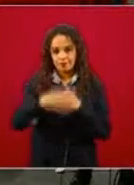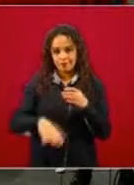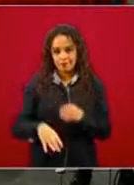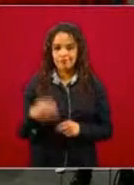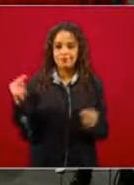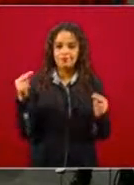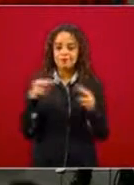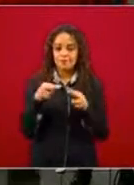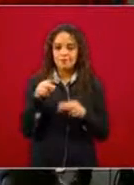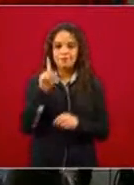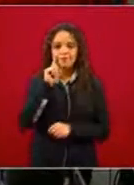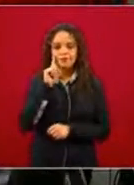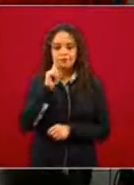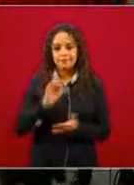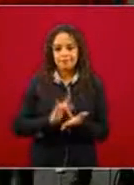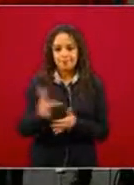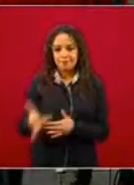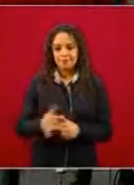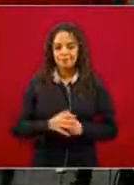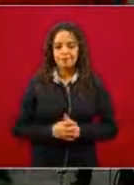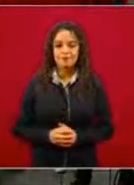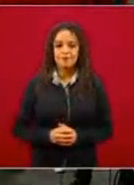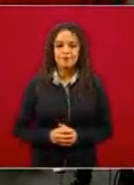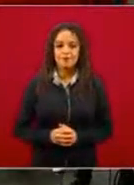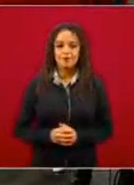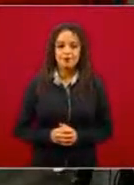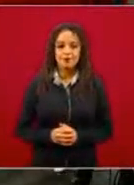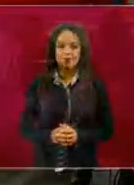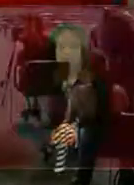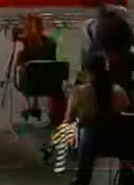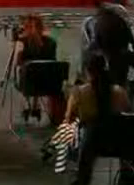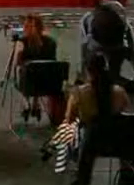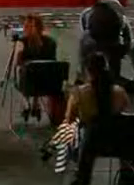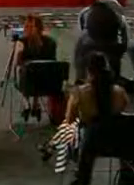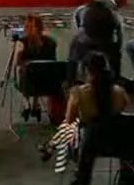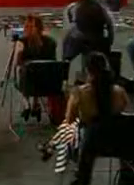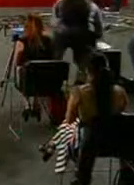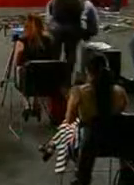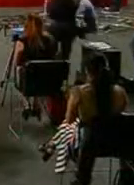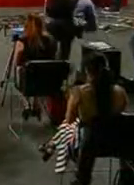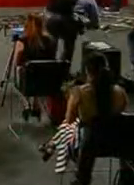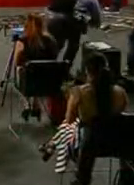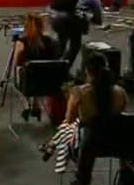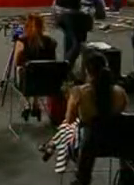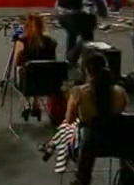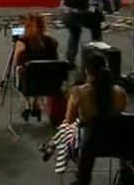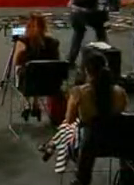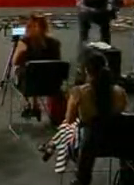o'clock on the dot, and this is where we end. We will see you tomorrow. Thank you very much.